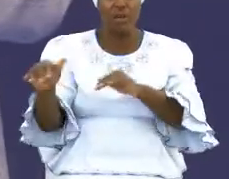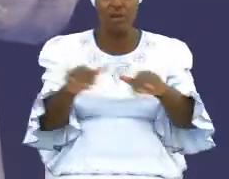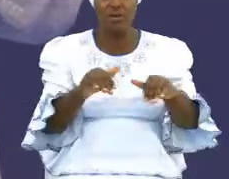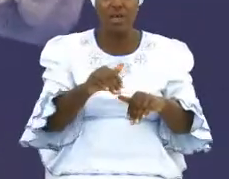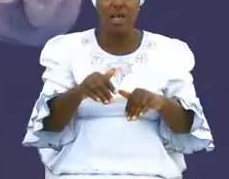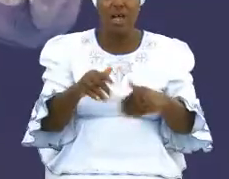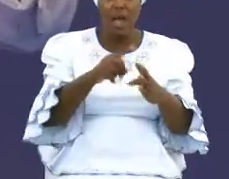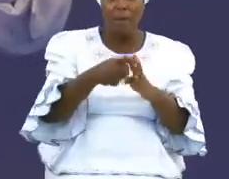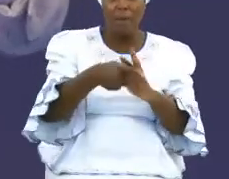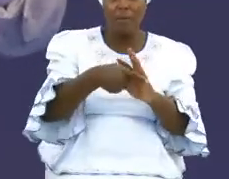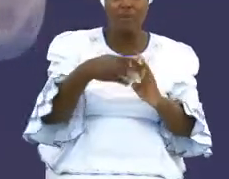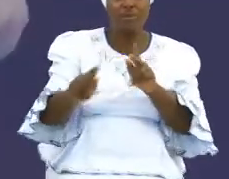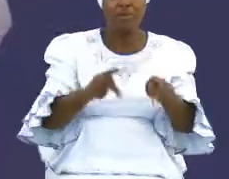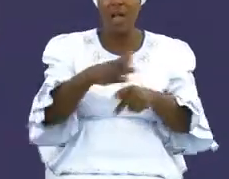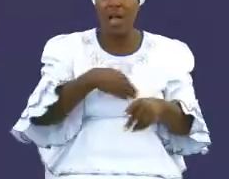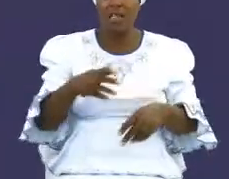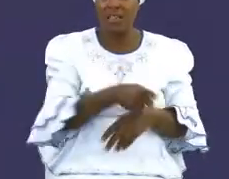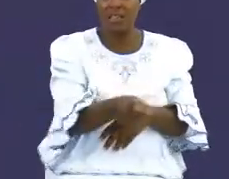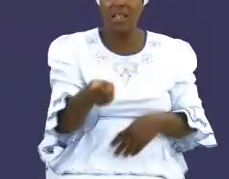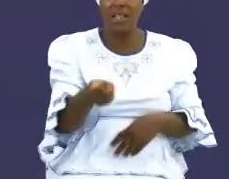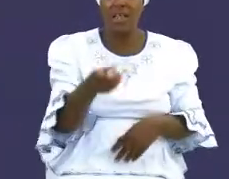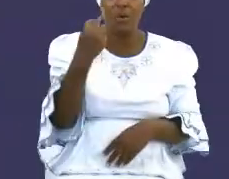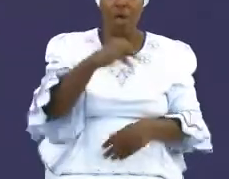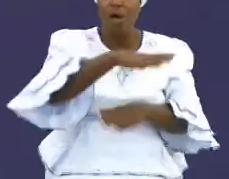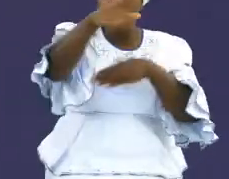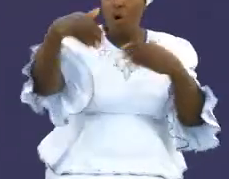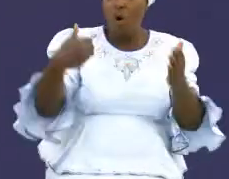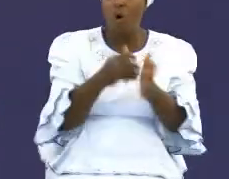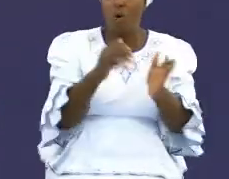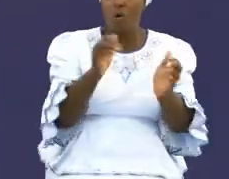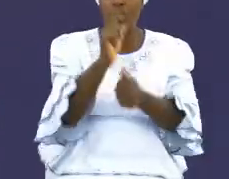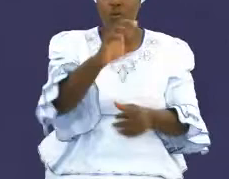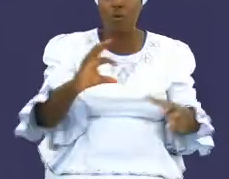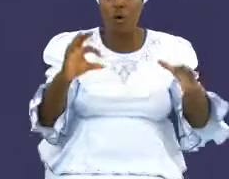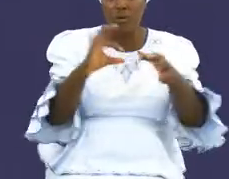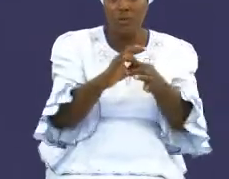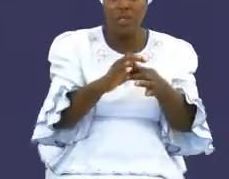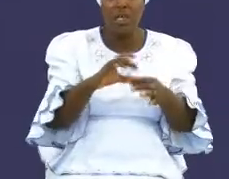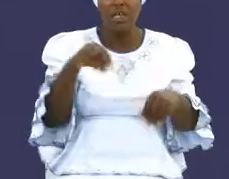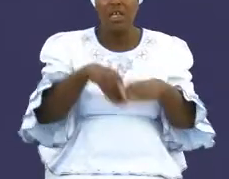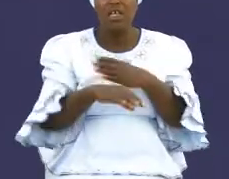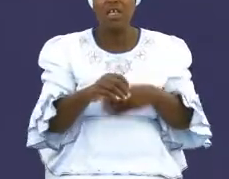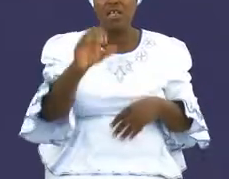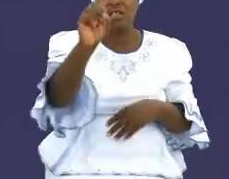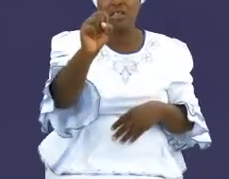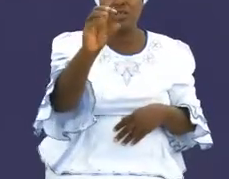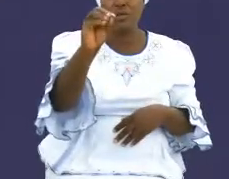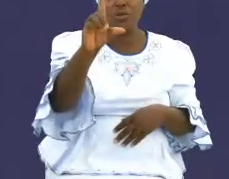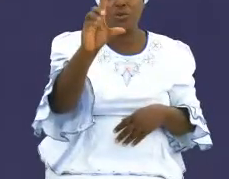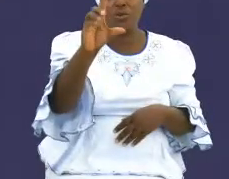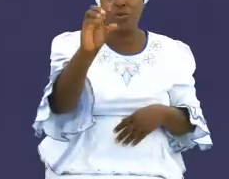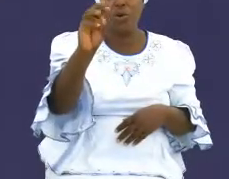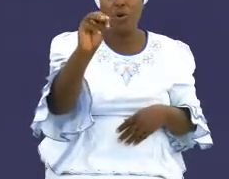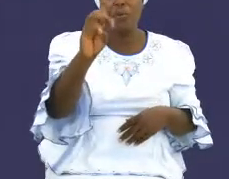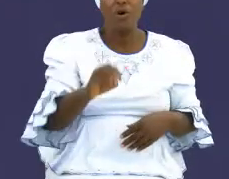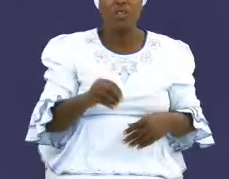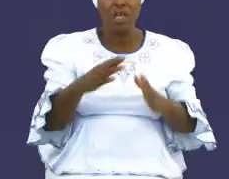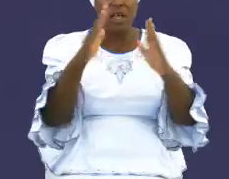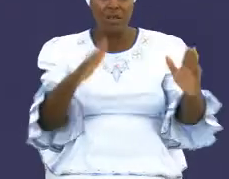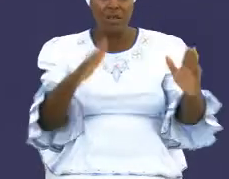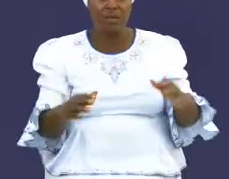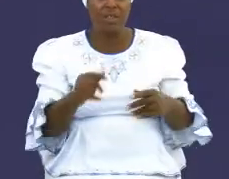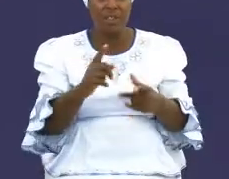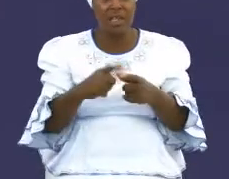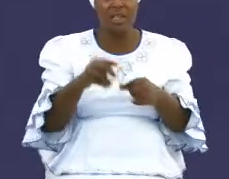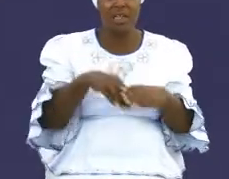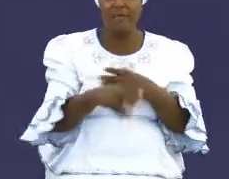were all with one accord in Solomon's porch. Then in verse 16, it